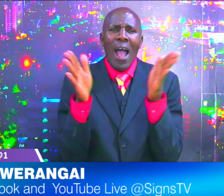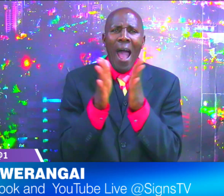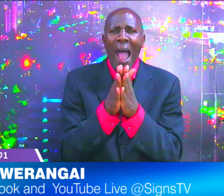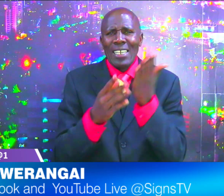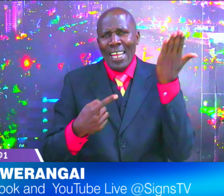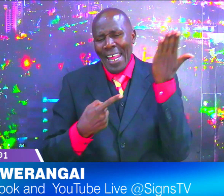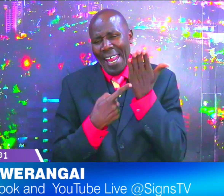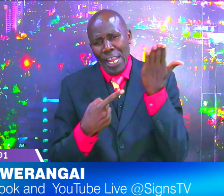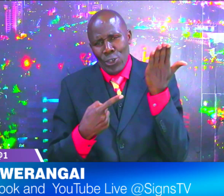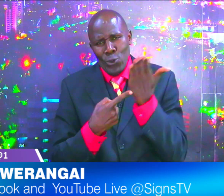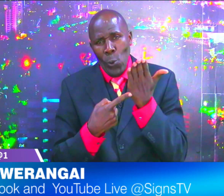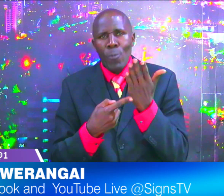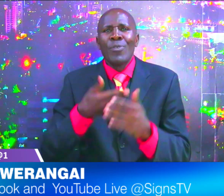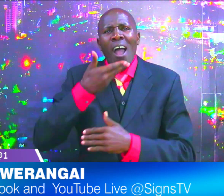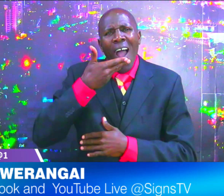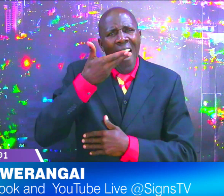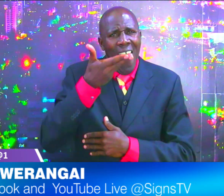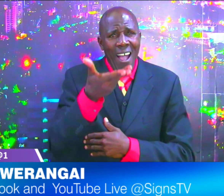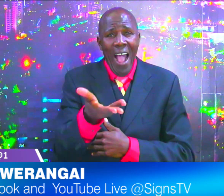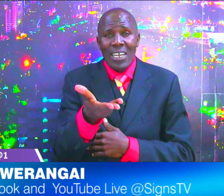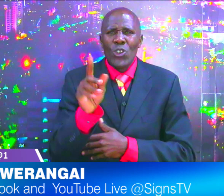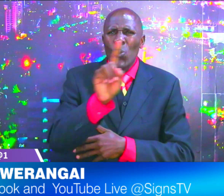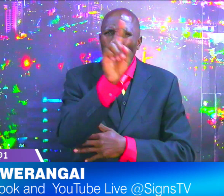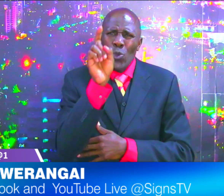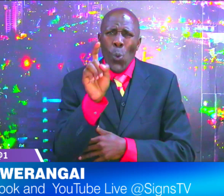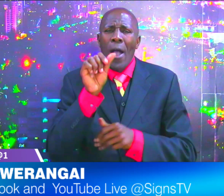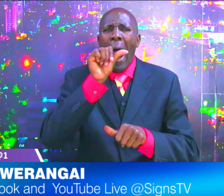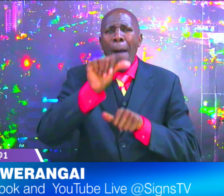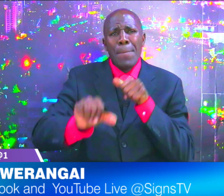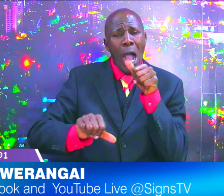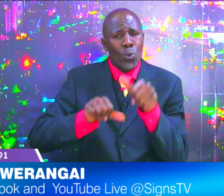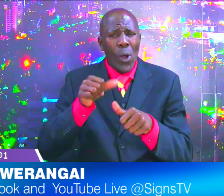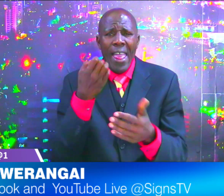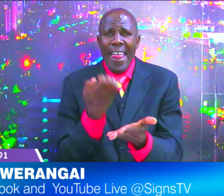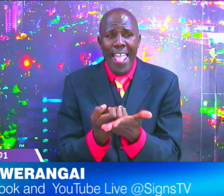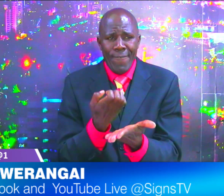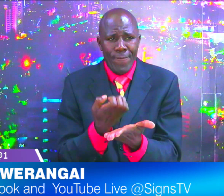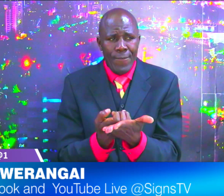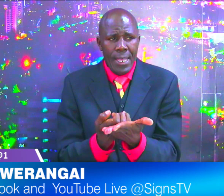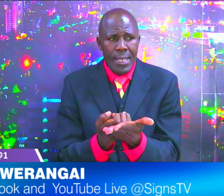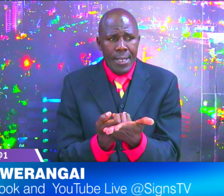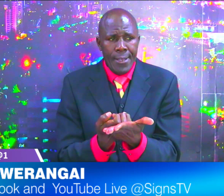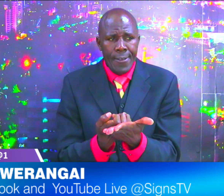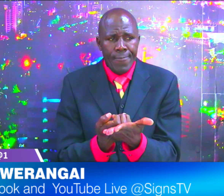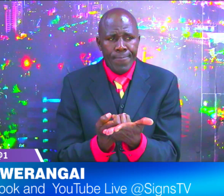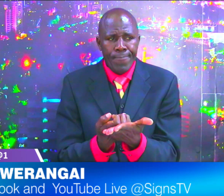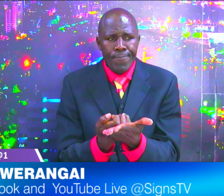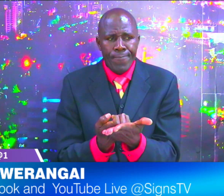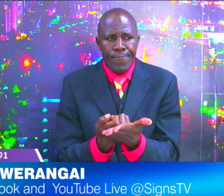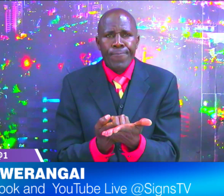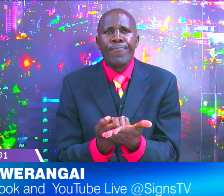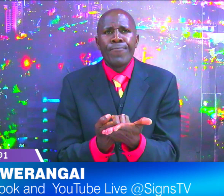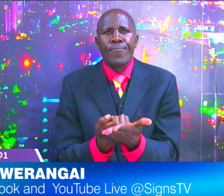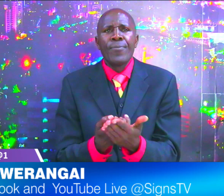Information, Communication and Technology to answer questions about the problem.